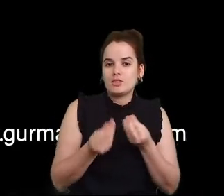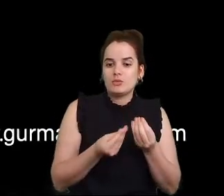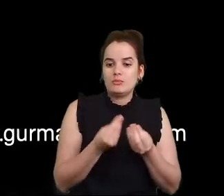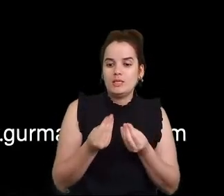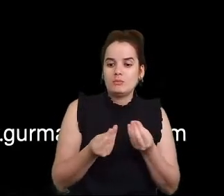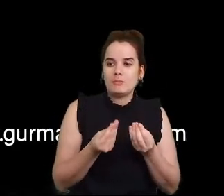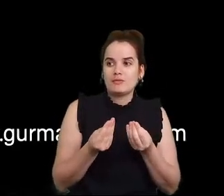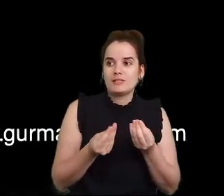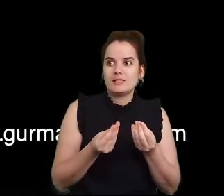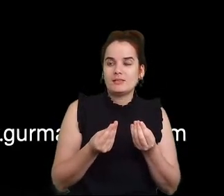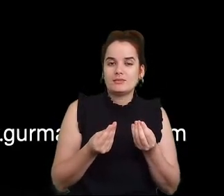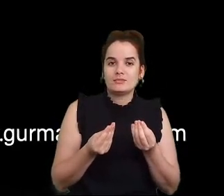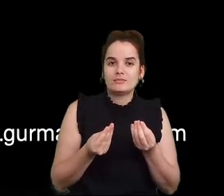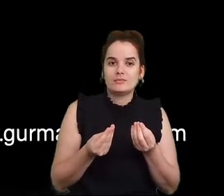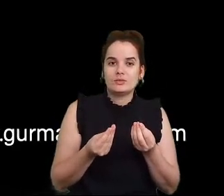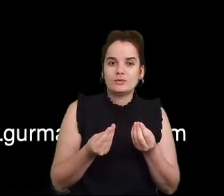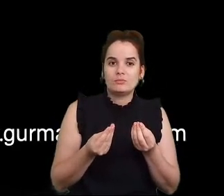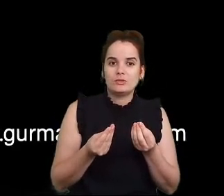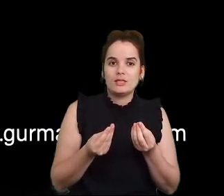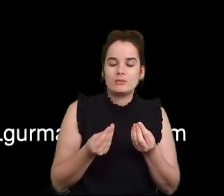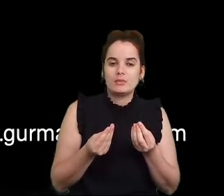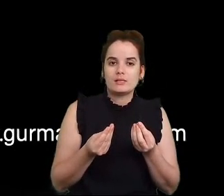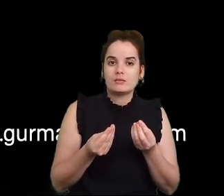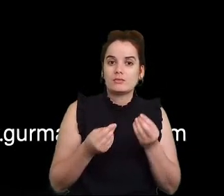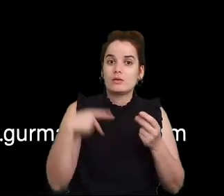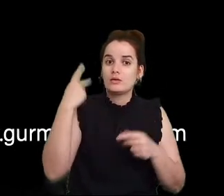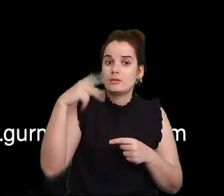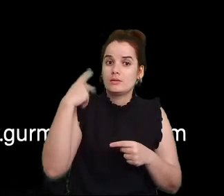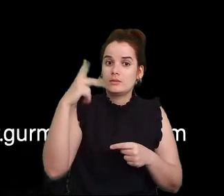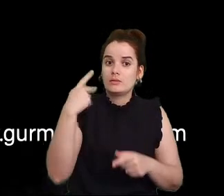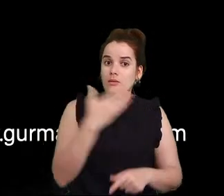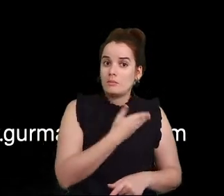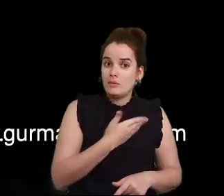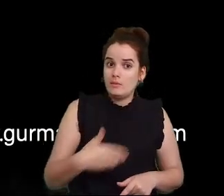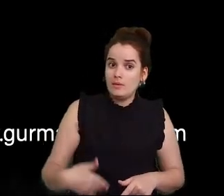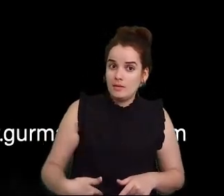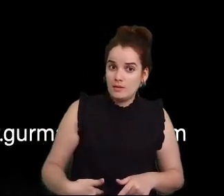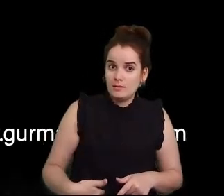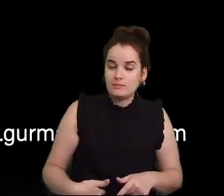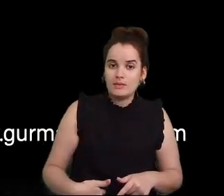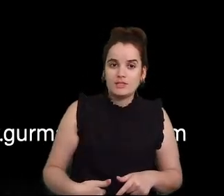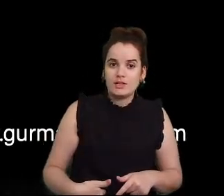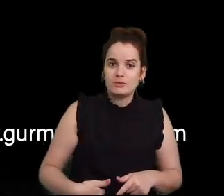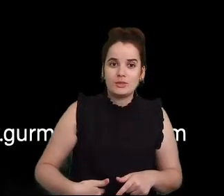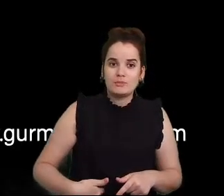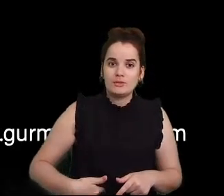this is something that is made by the US Census Bureau.